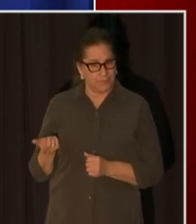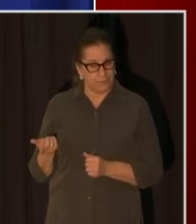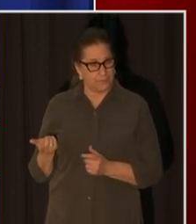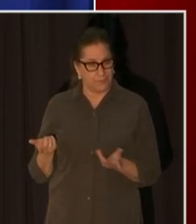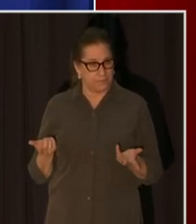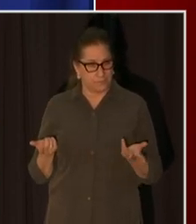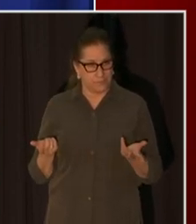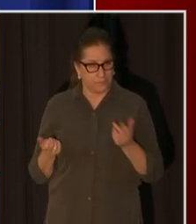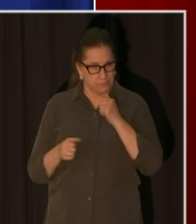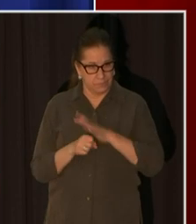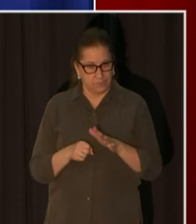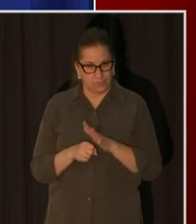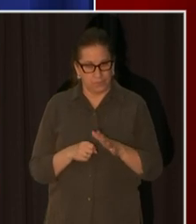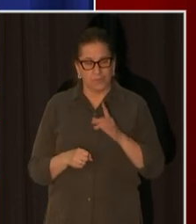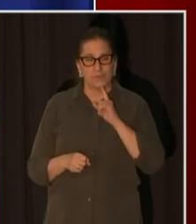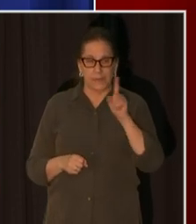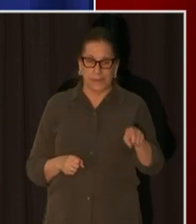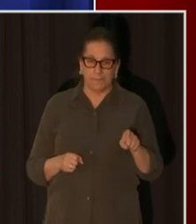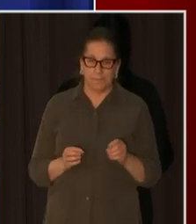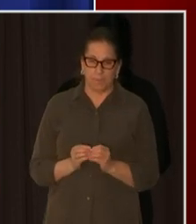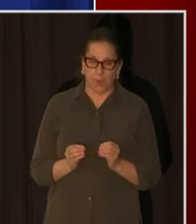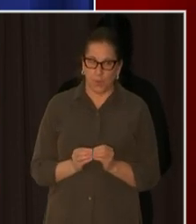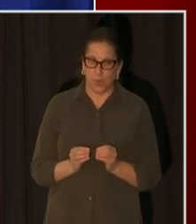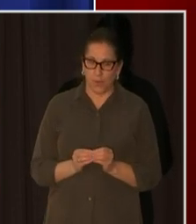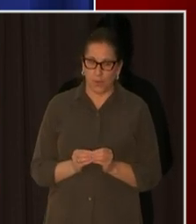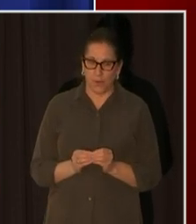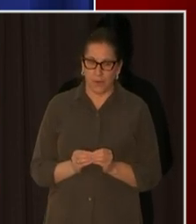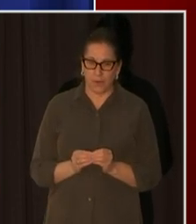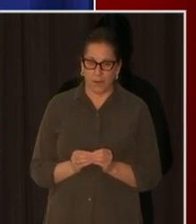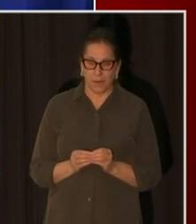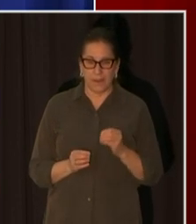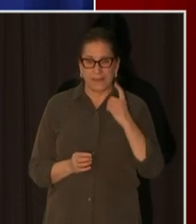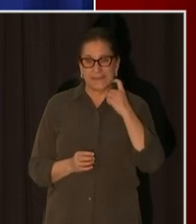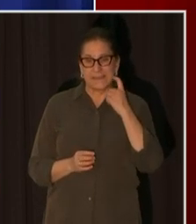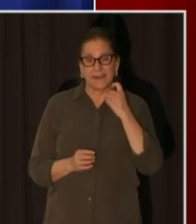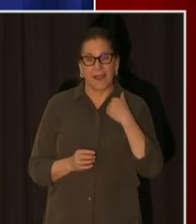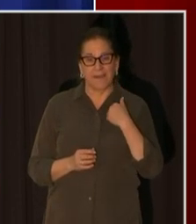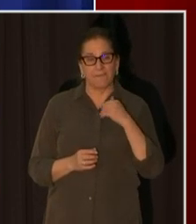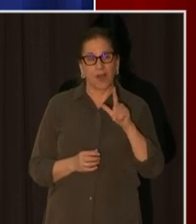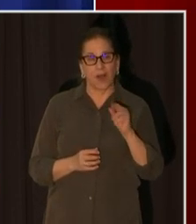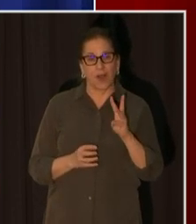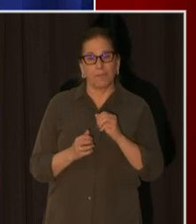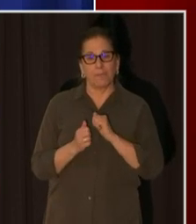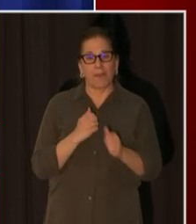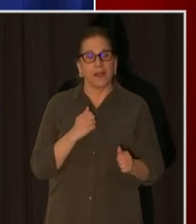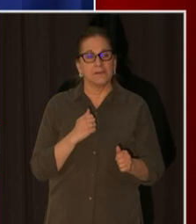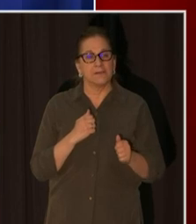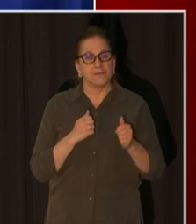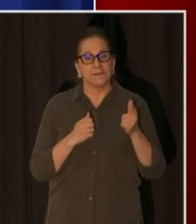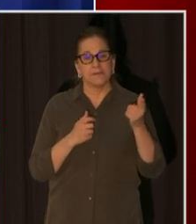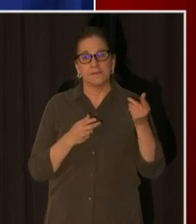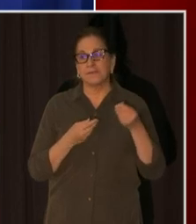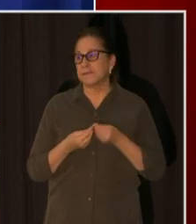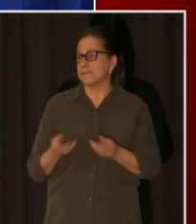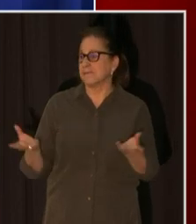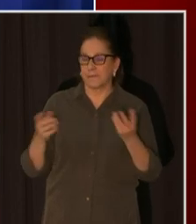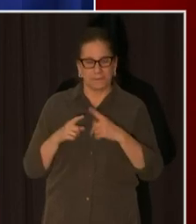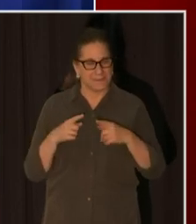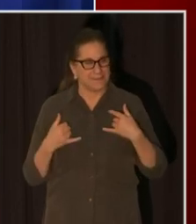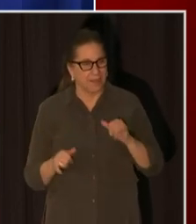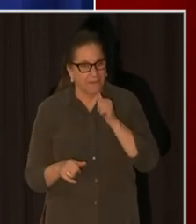best step they can take to help our small businesses? Well, and one of the things that they can fund the agencies that are proximate to the